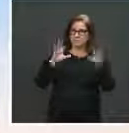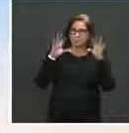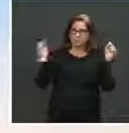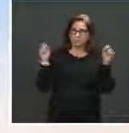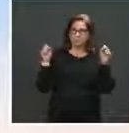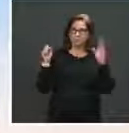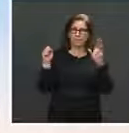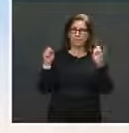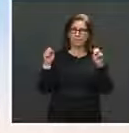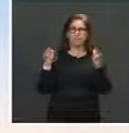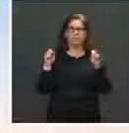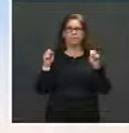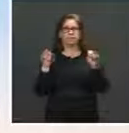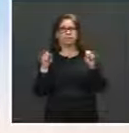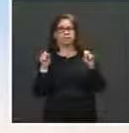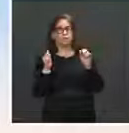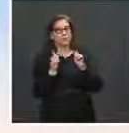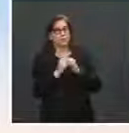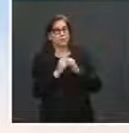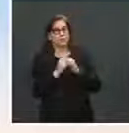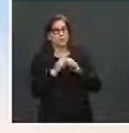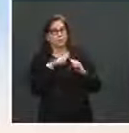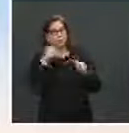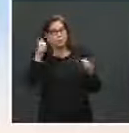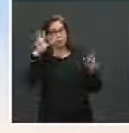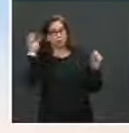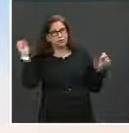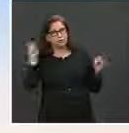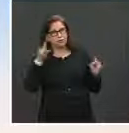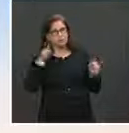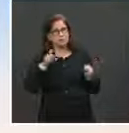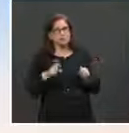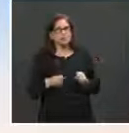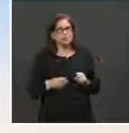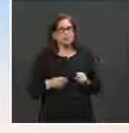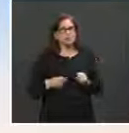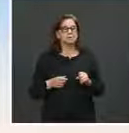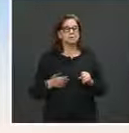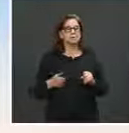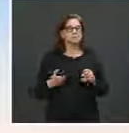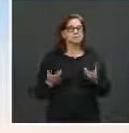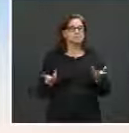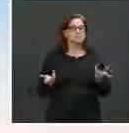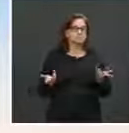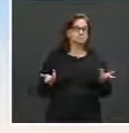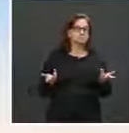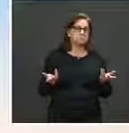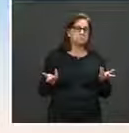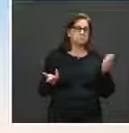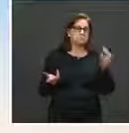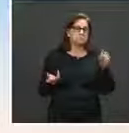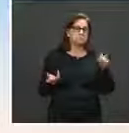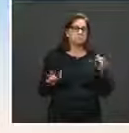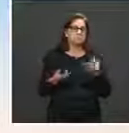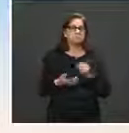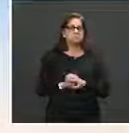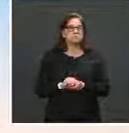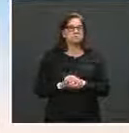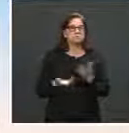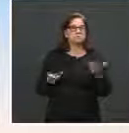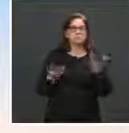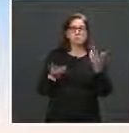he is the president he's most former president he's most frequently in touch with. Are we talking a few times a week? A few